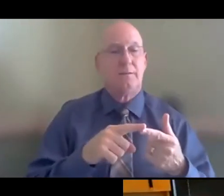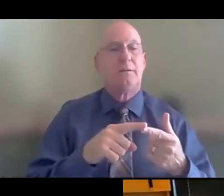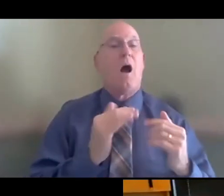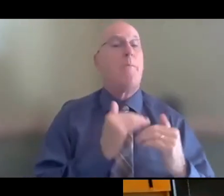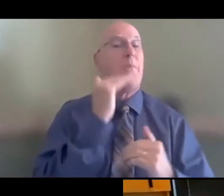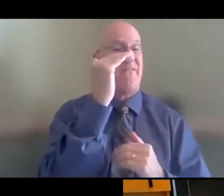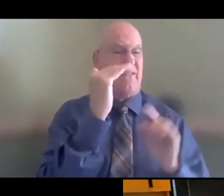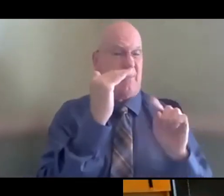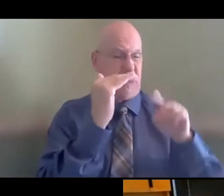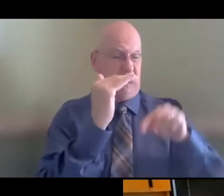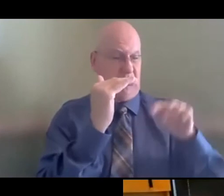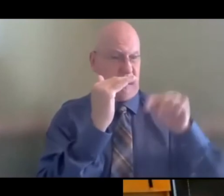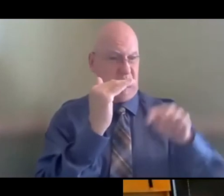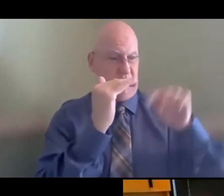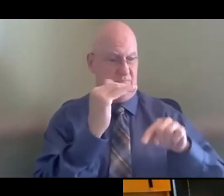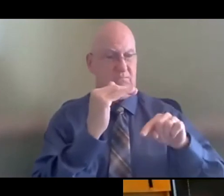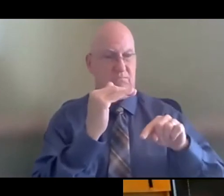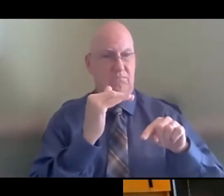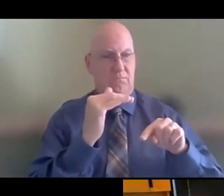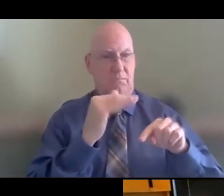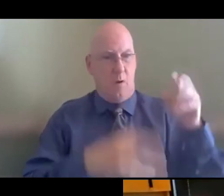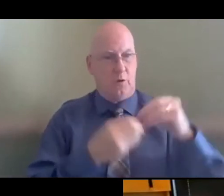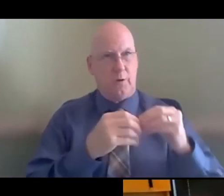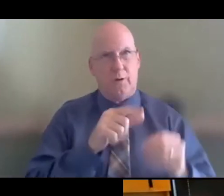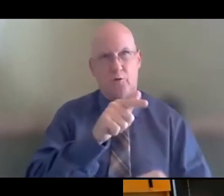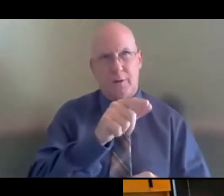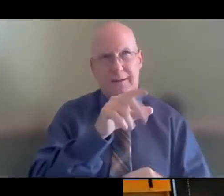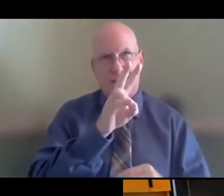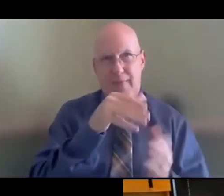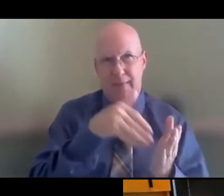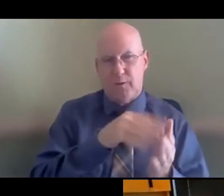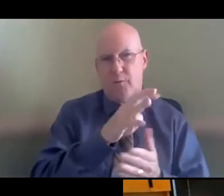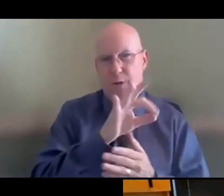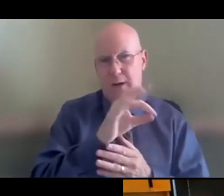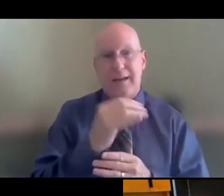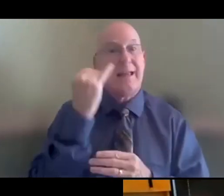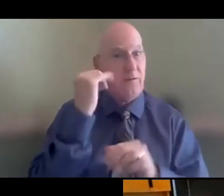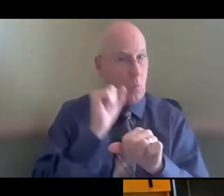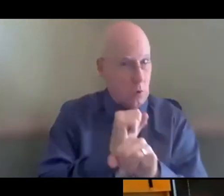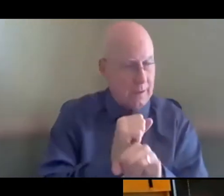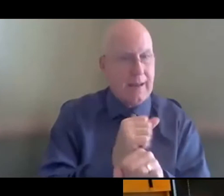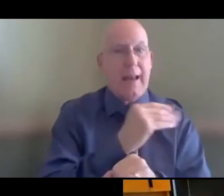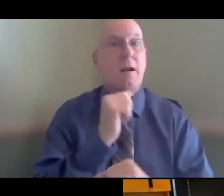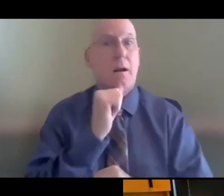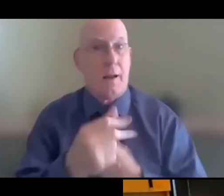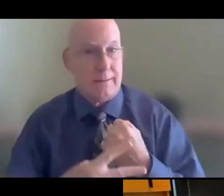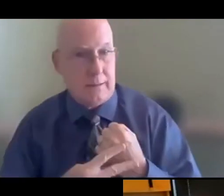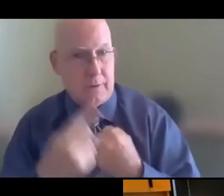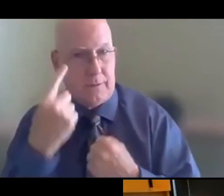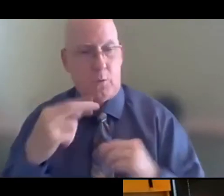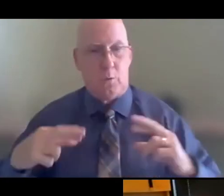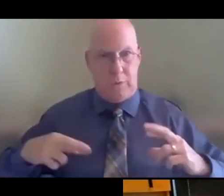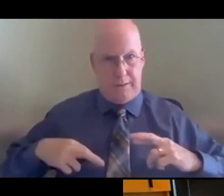that to a total 27,490 if they are working and not saving for retirement. What is